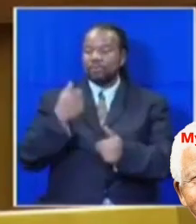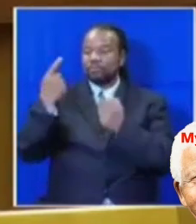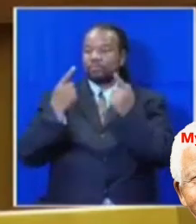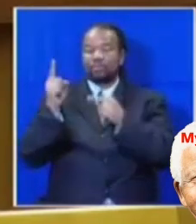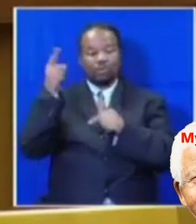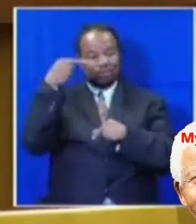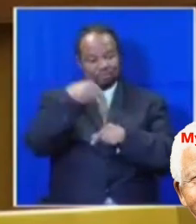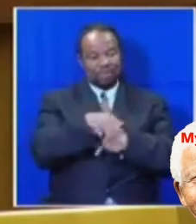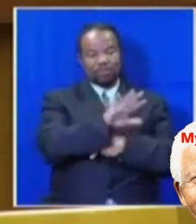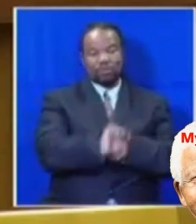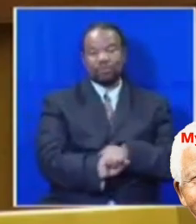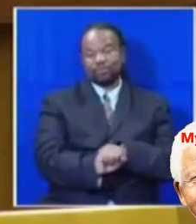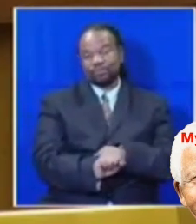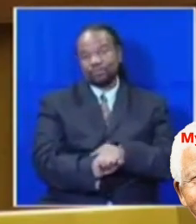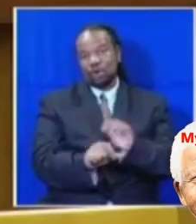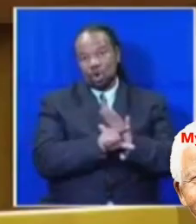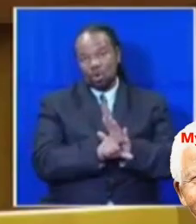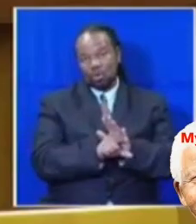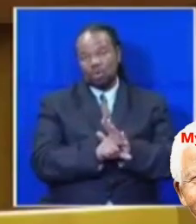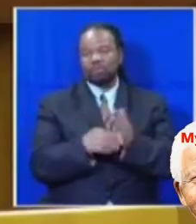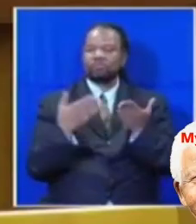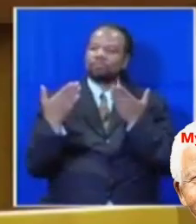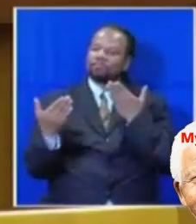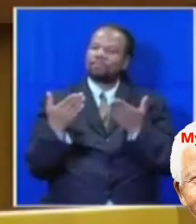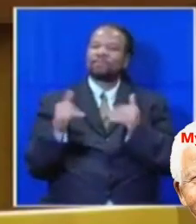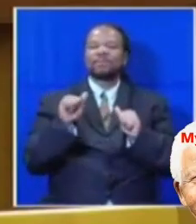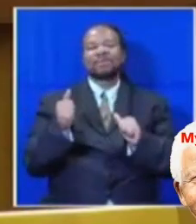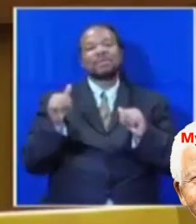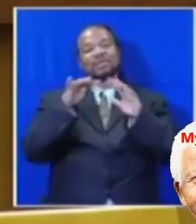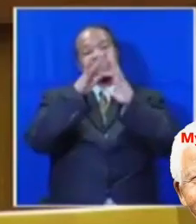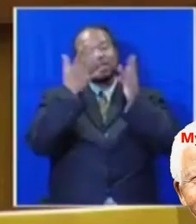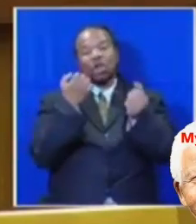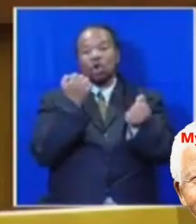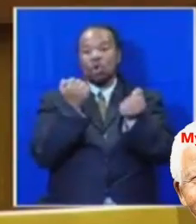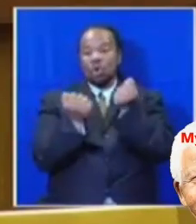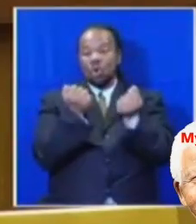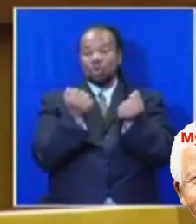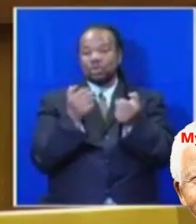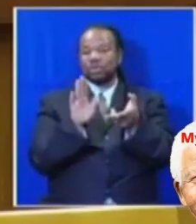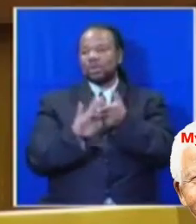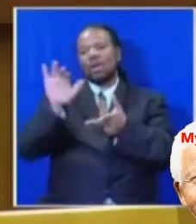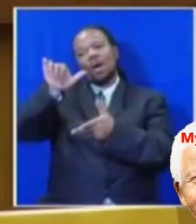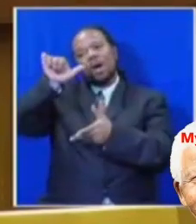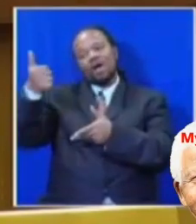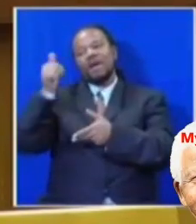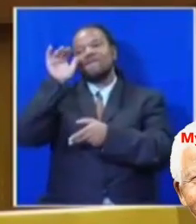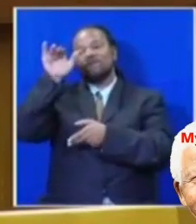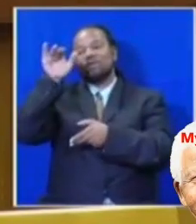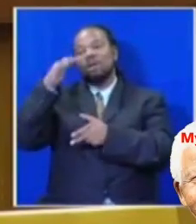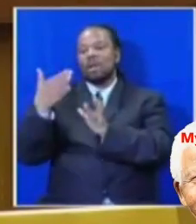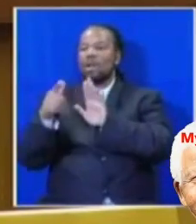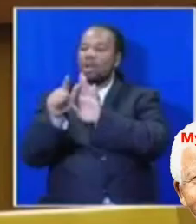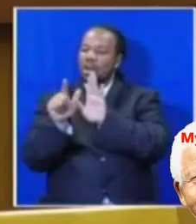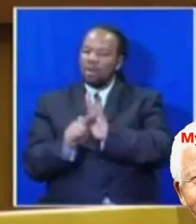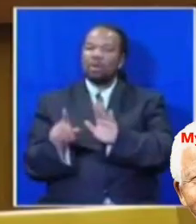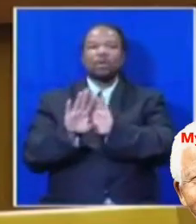African domestic law. The International Court of Justice and other foreign jurisdictions have upheld the